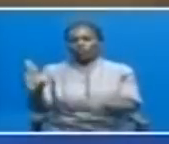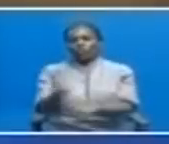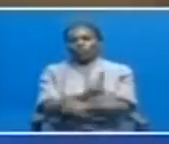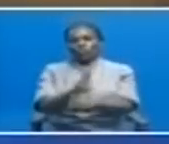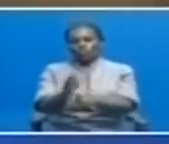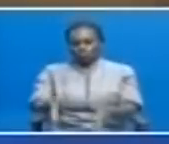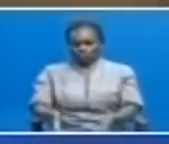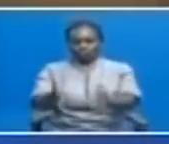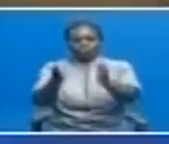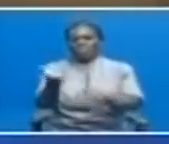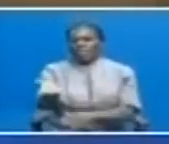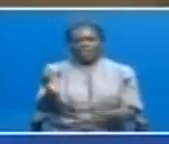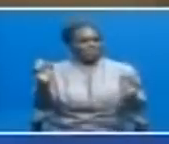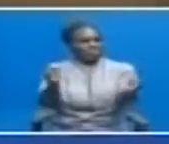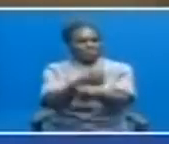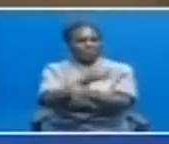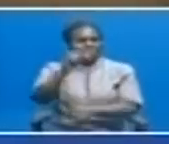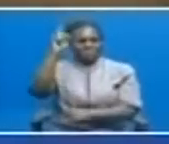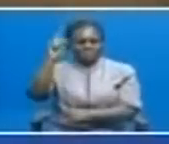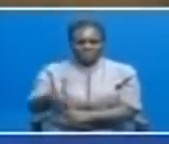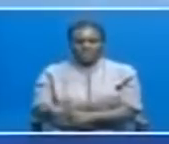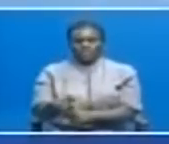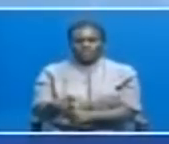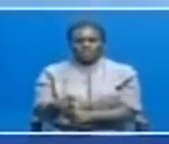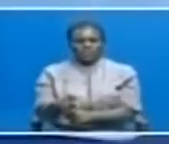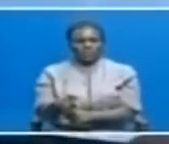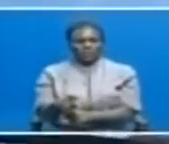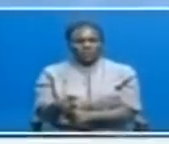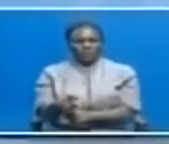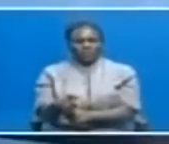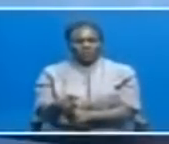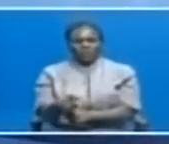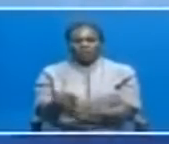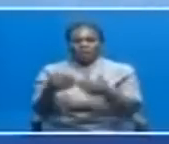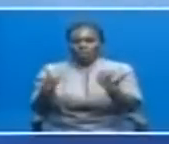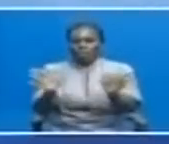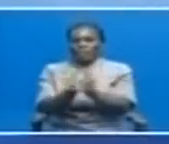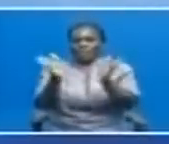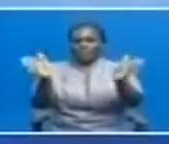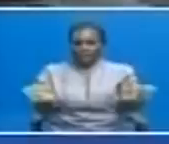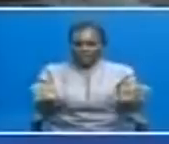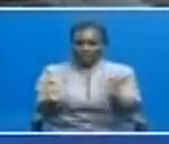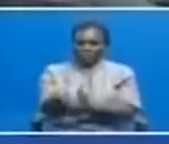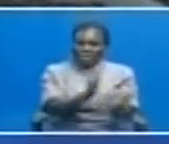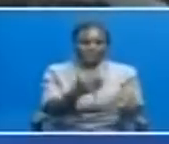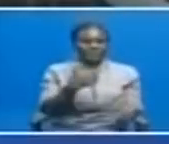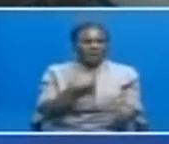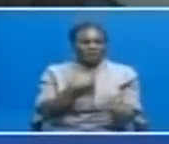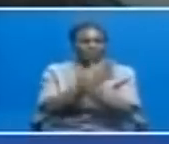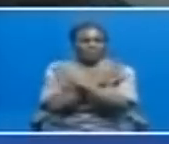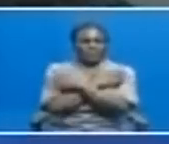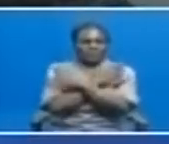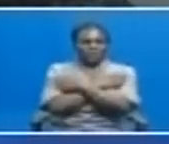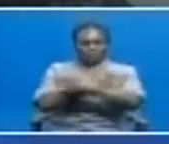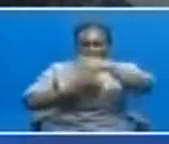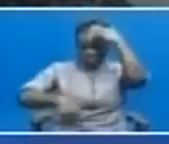that railway reserve. They have to straighten their route. With the structure open to the public, he says plans are underway in partnership with a number